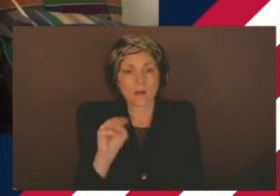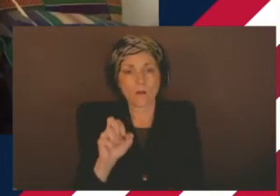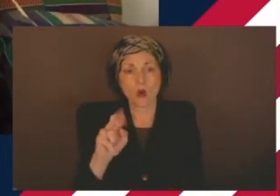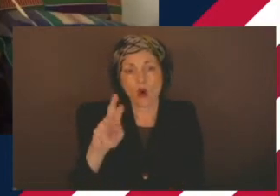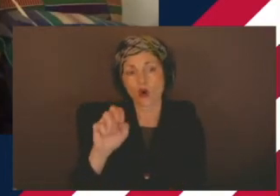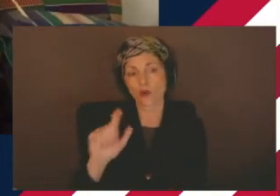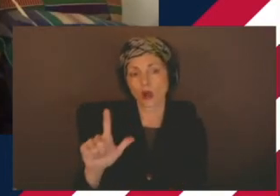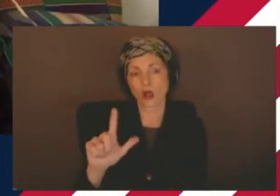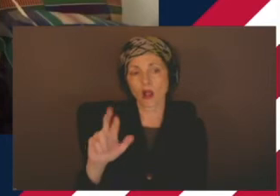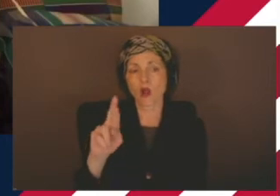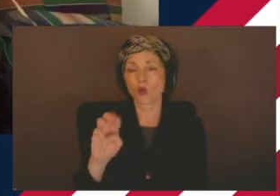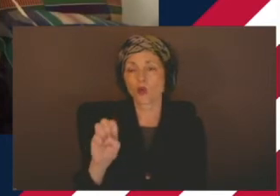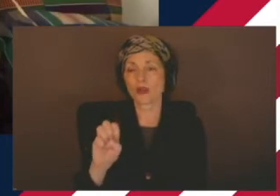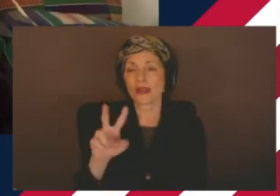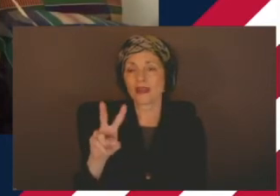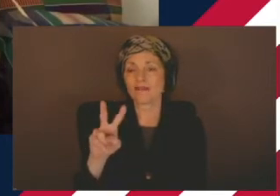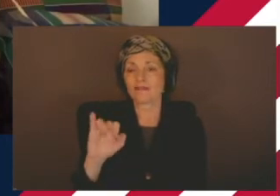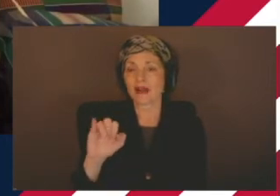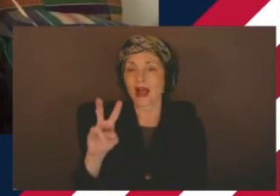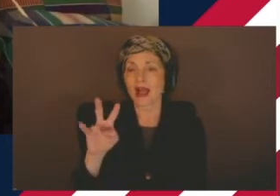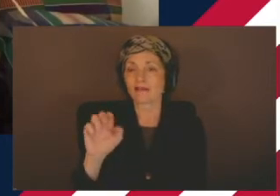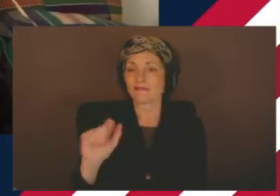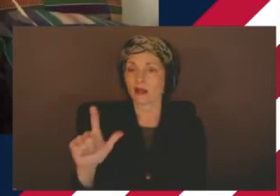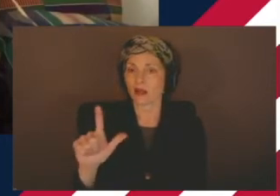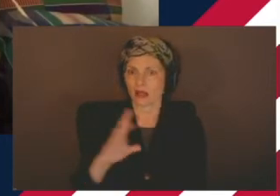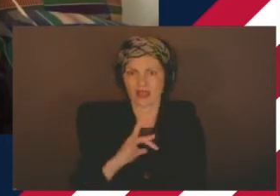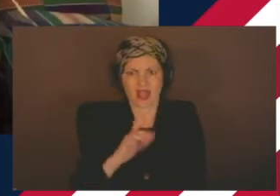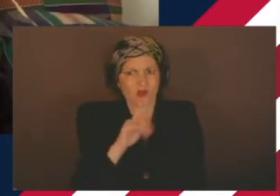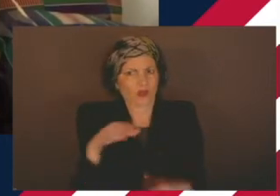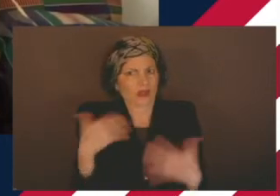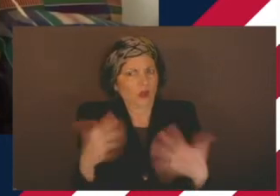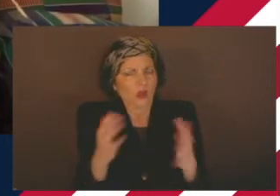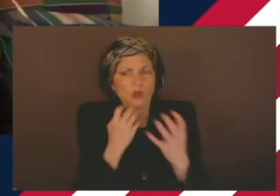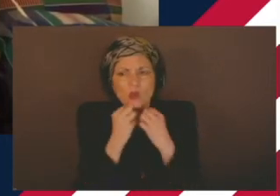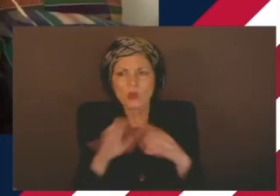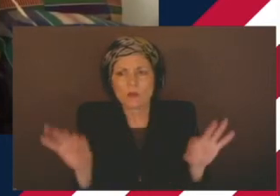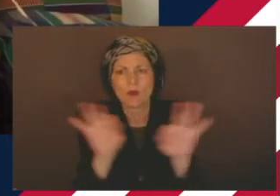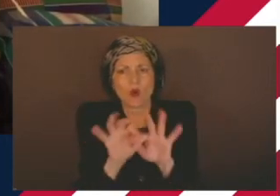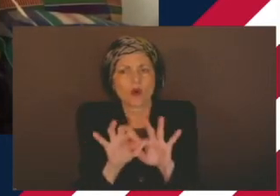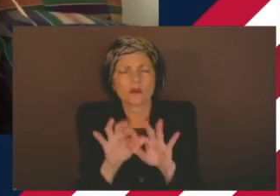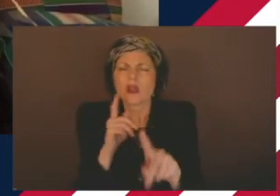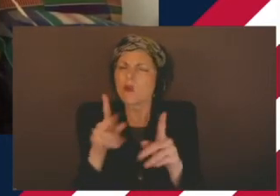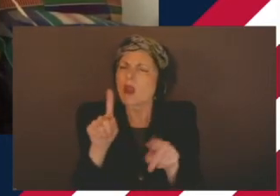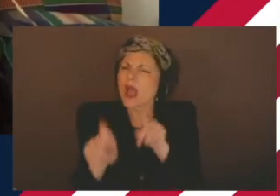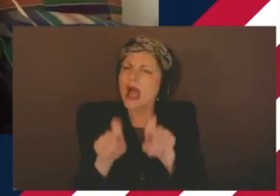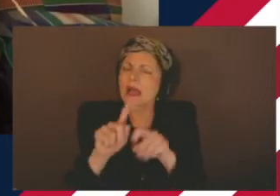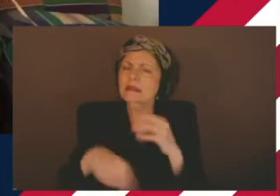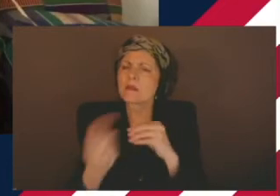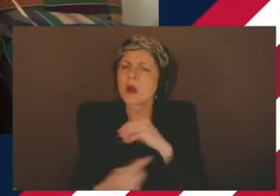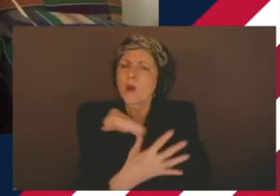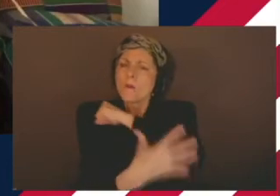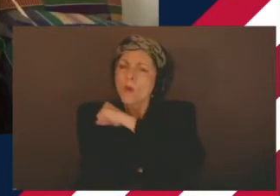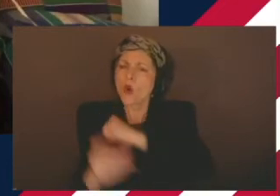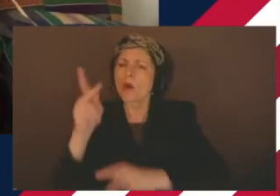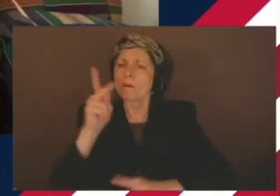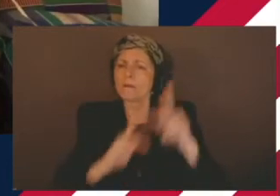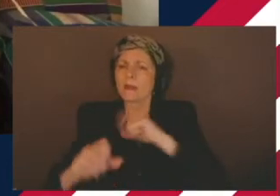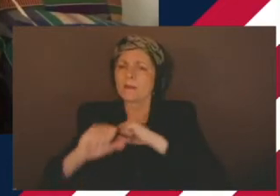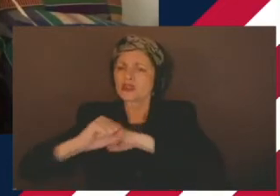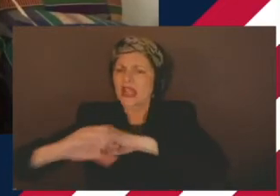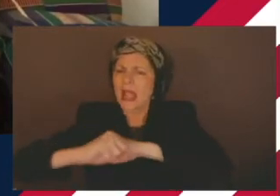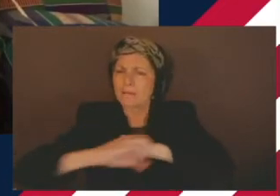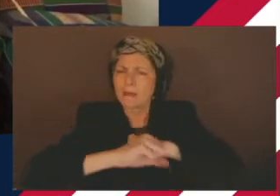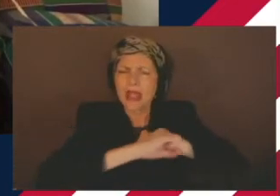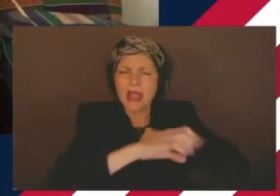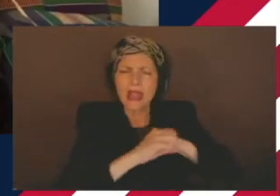of America. Let me ask you a question about the Poor People's Campaign, because I know you well, and I want to make sure we have on